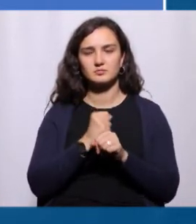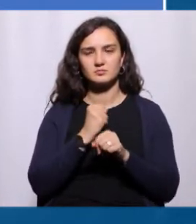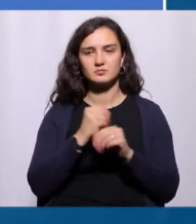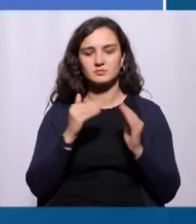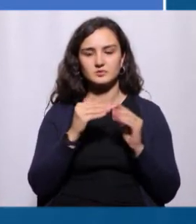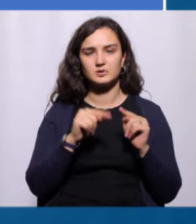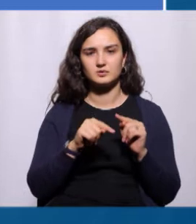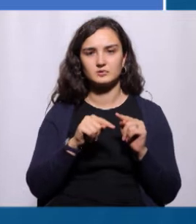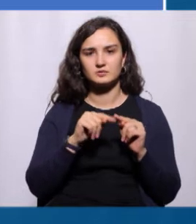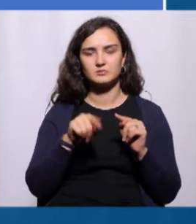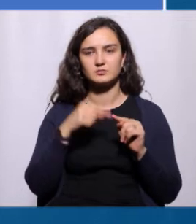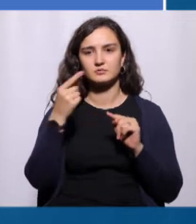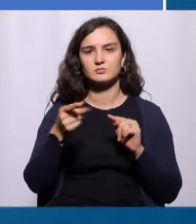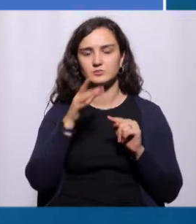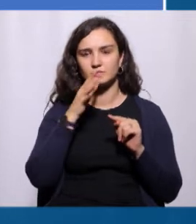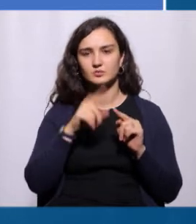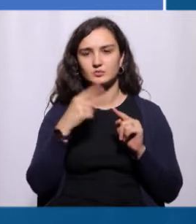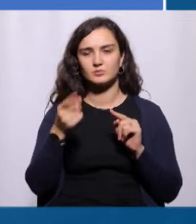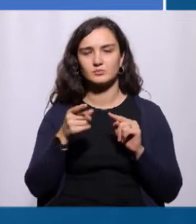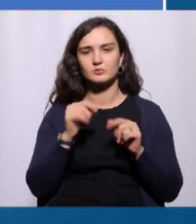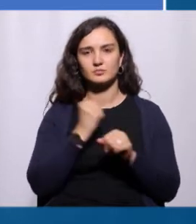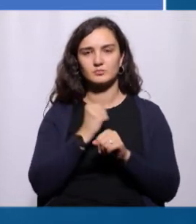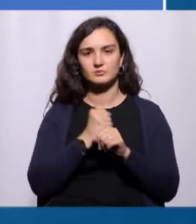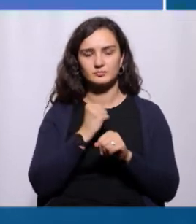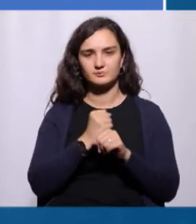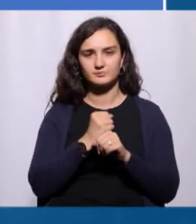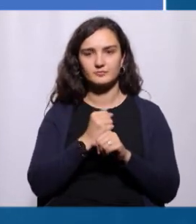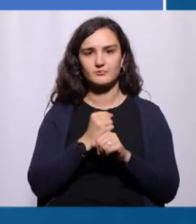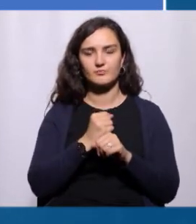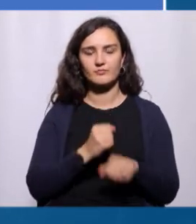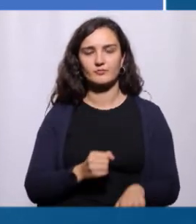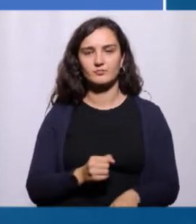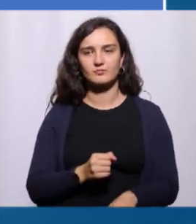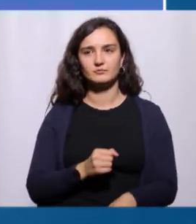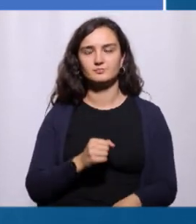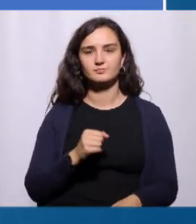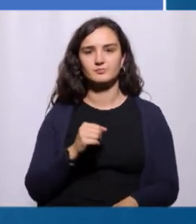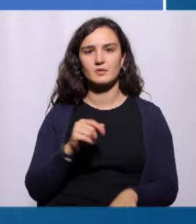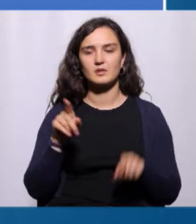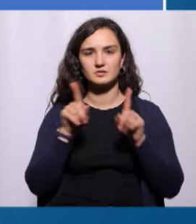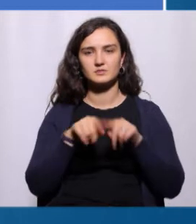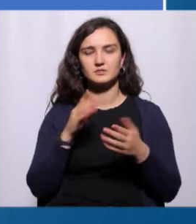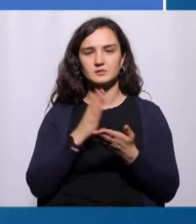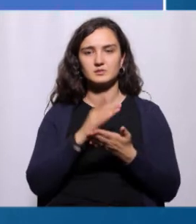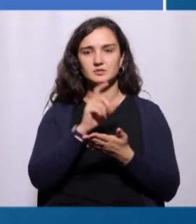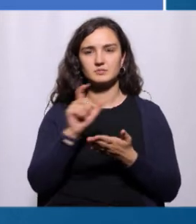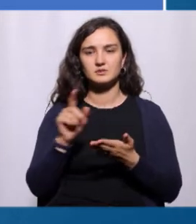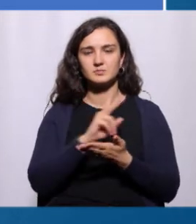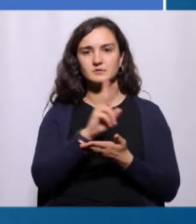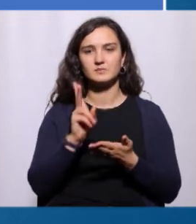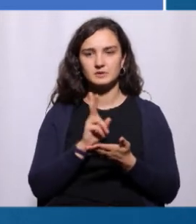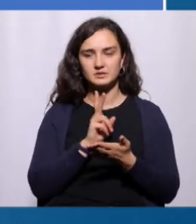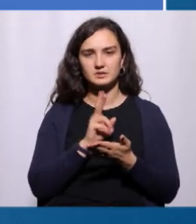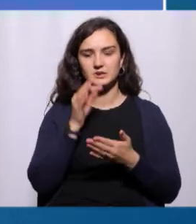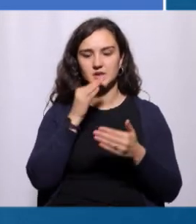from home, have flex time, or just work part-time. And also, there are people who will